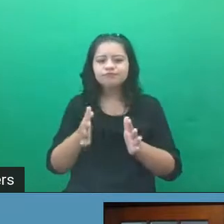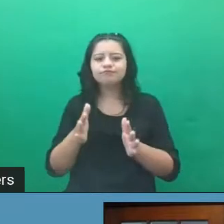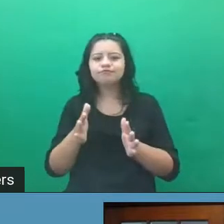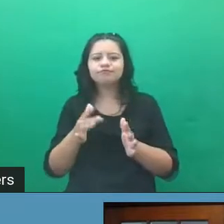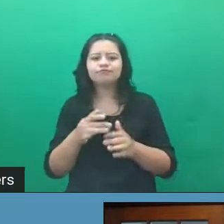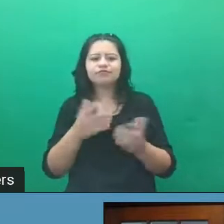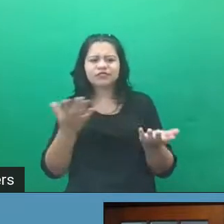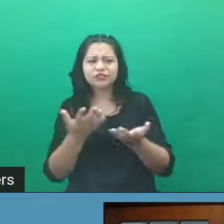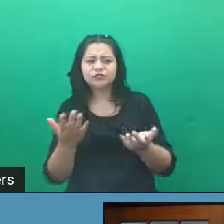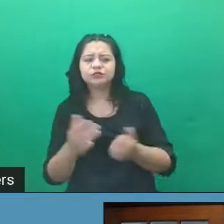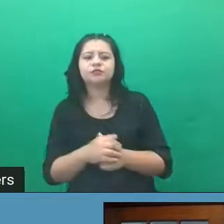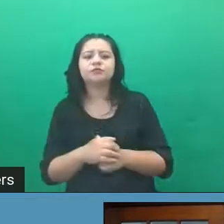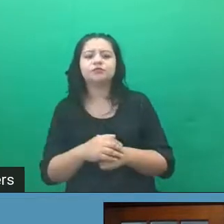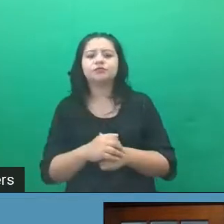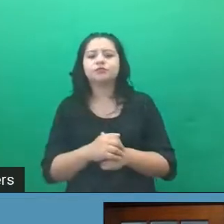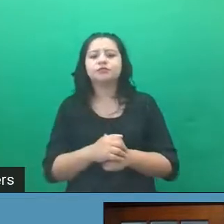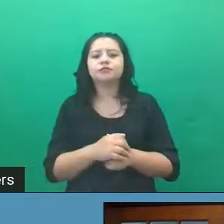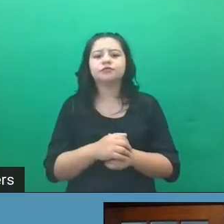And so